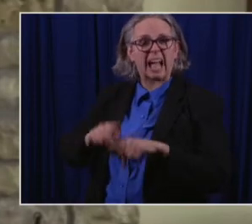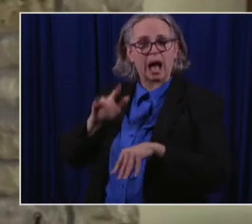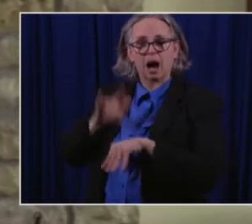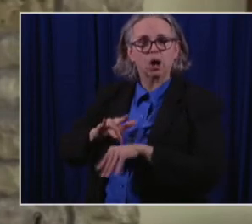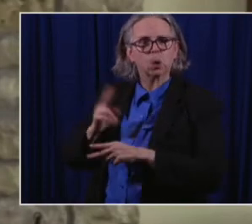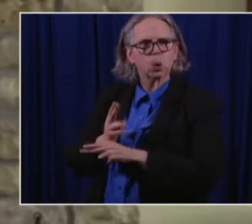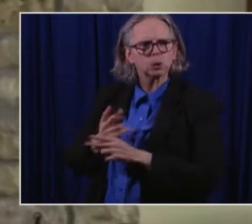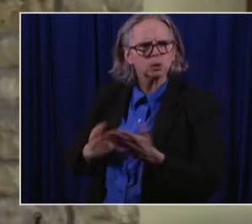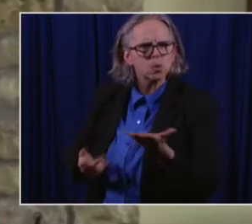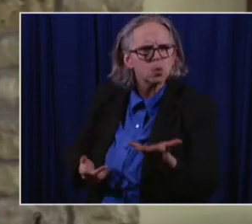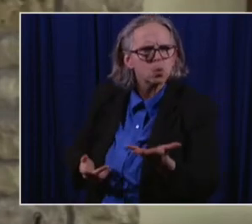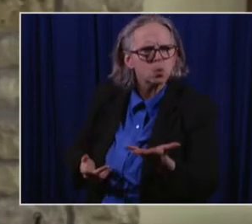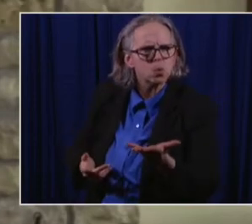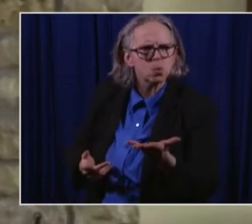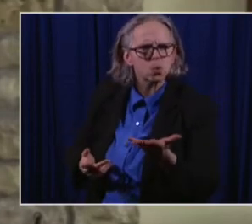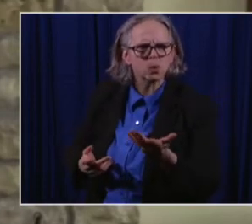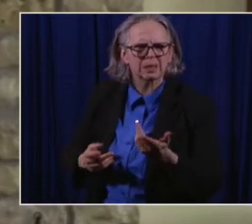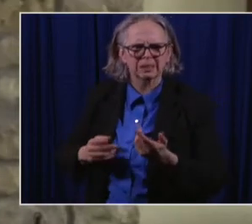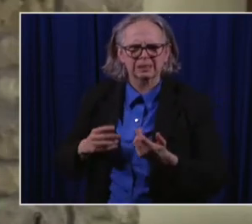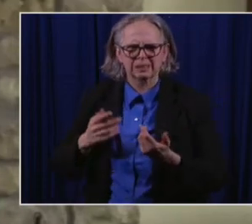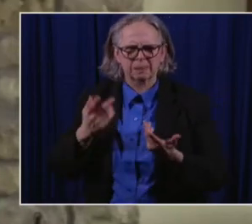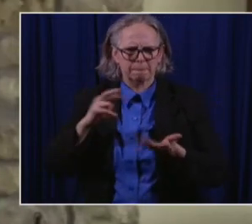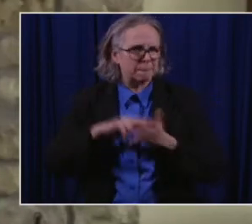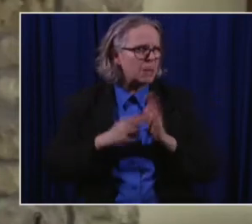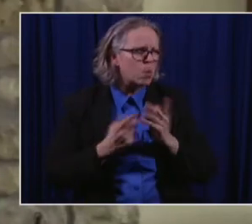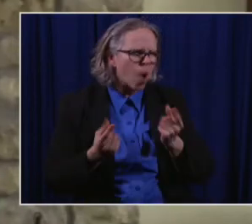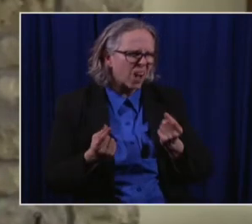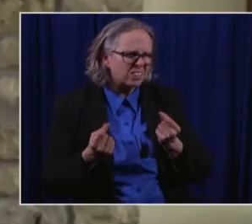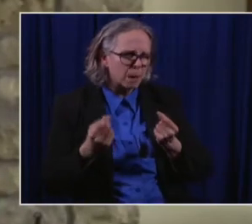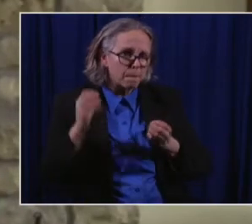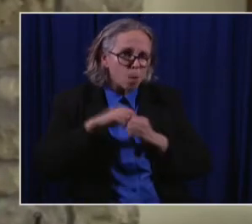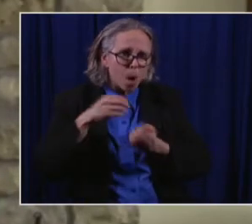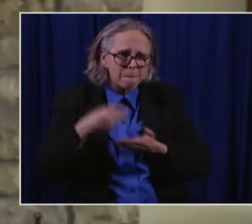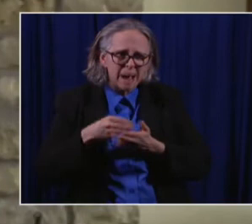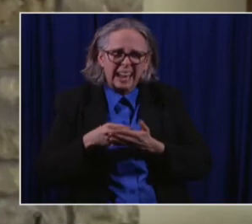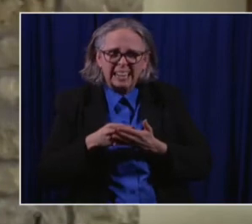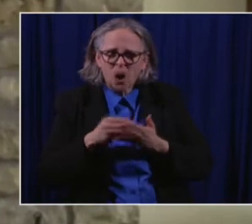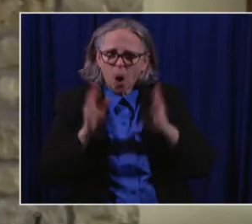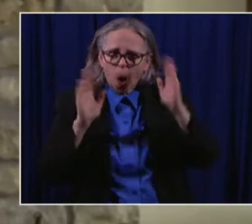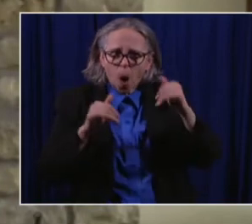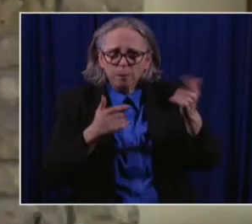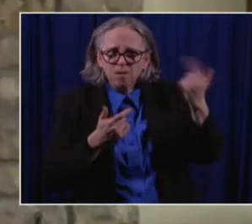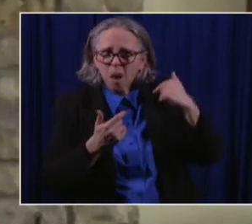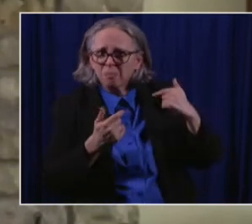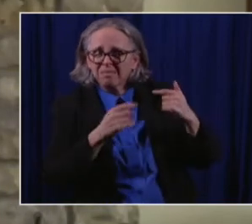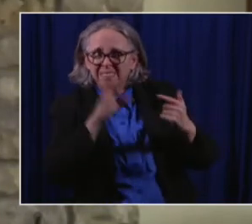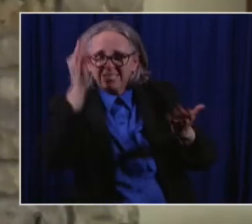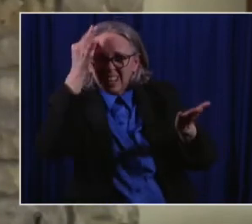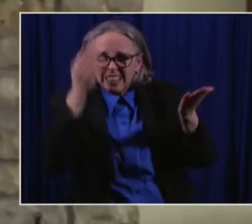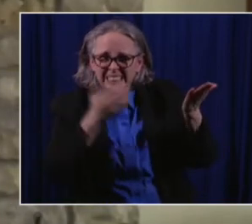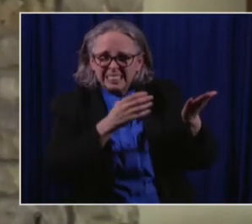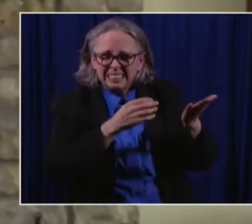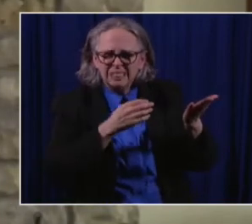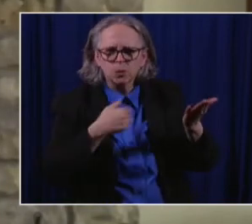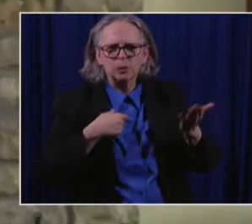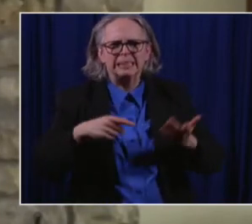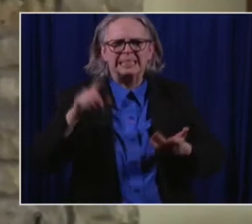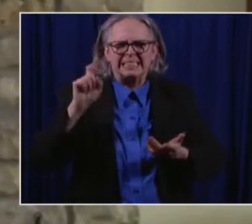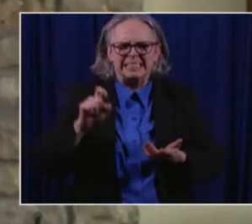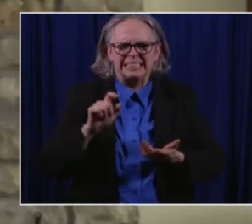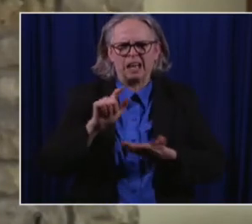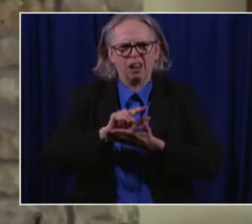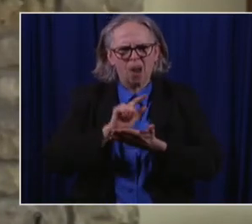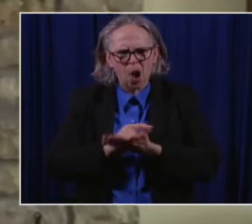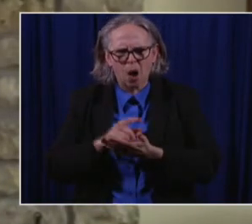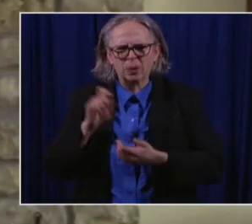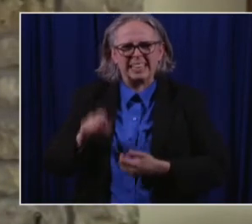is coming. So we need the legislation. I would really appeal to Congress, to members